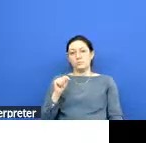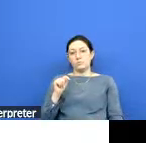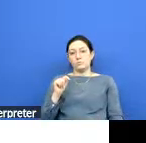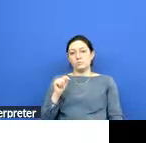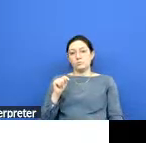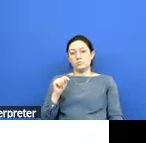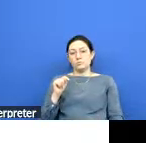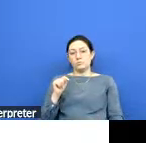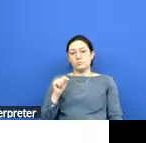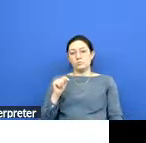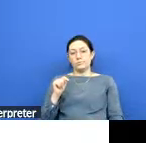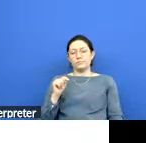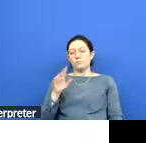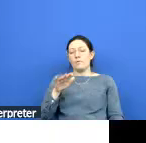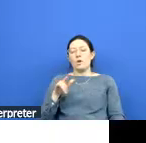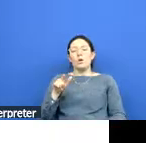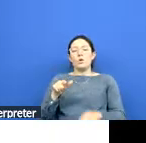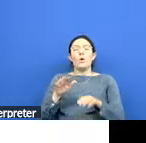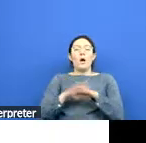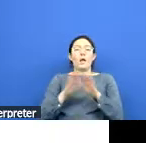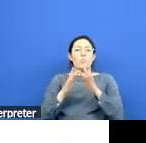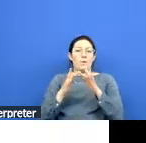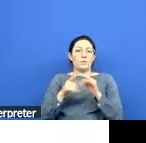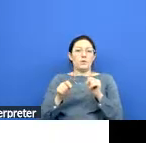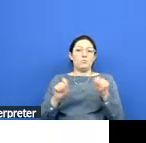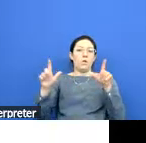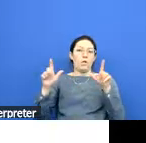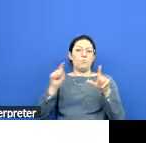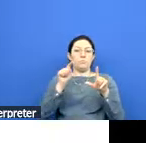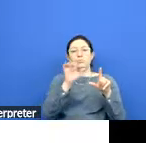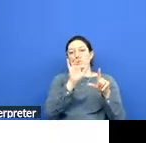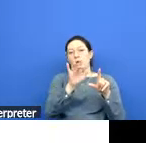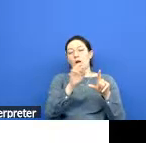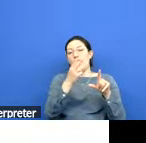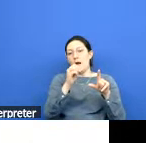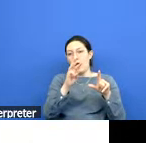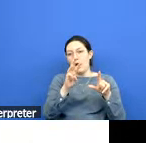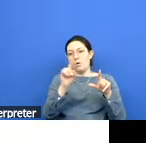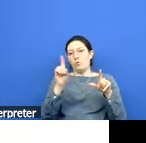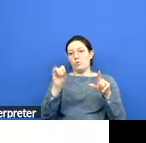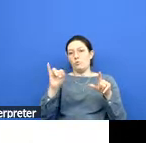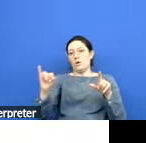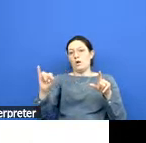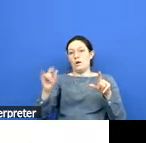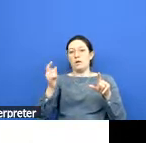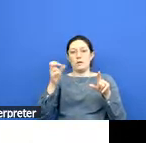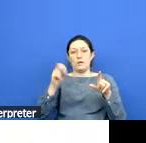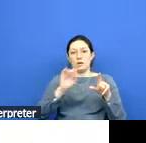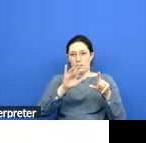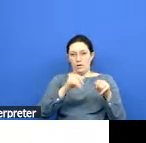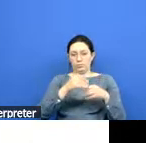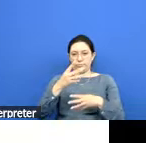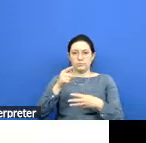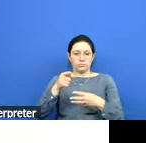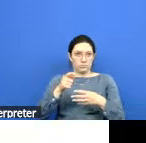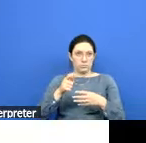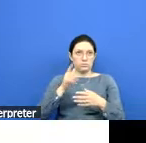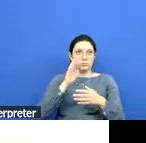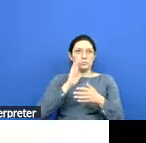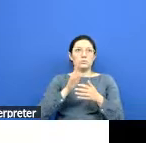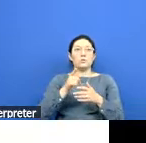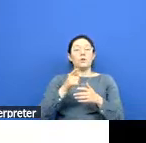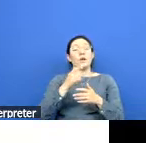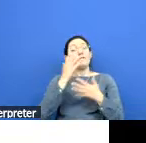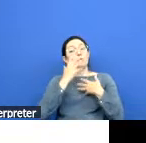I'll find out from our clerks which one makes the most sense, but go ahead and let Chris answer the question. Yeah, so unfortunately, my microphone is not